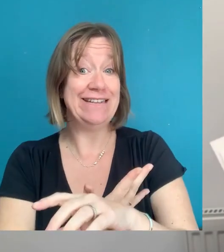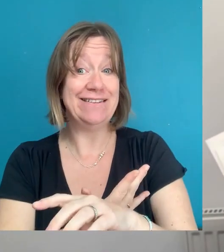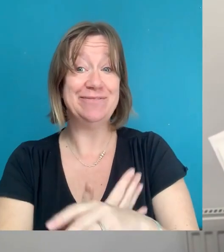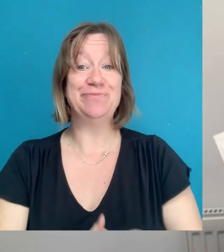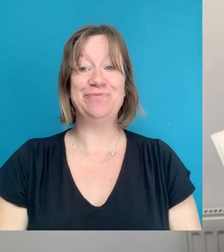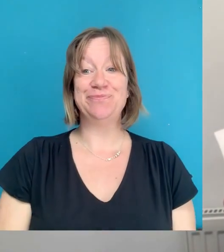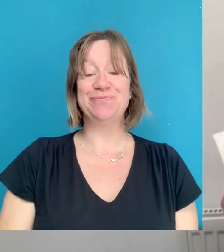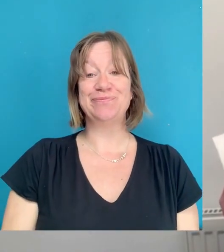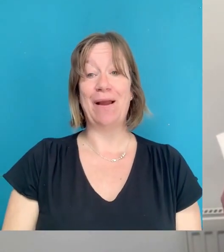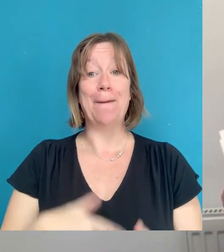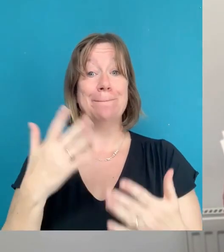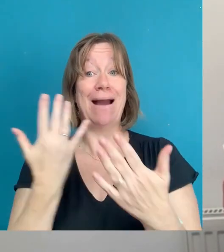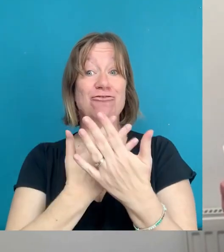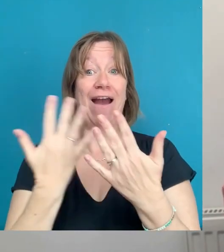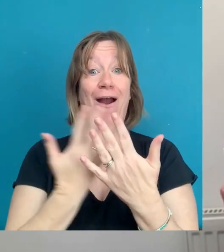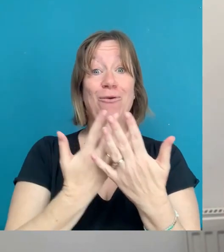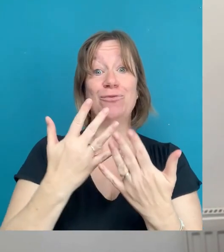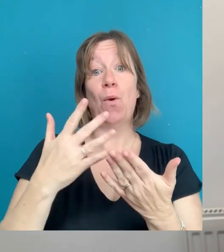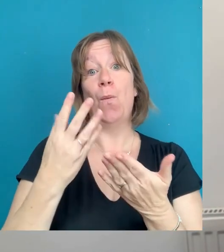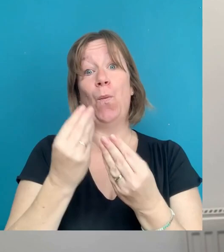This is a bright green